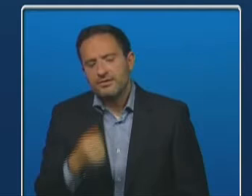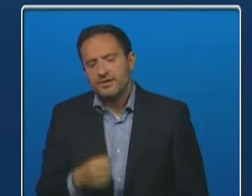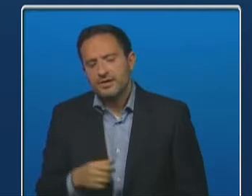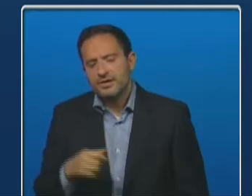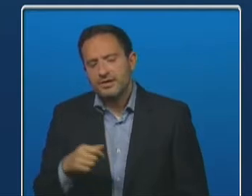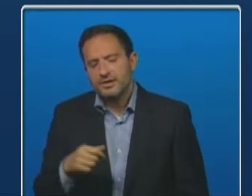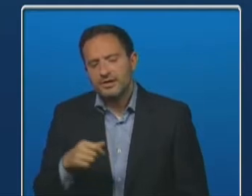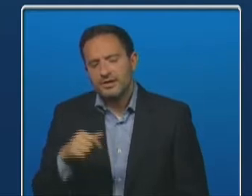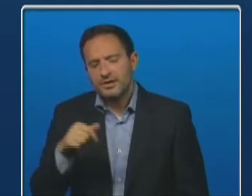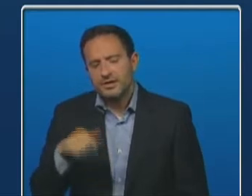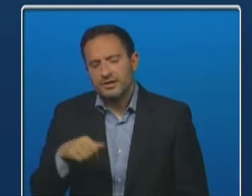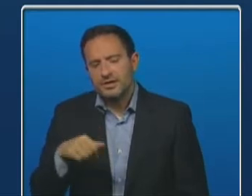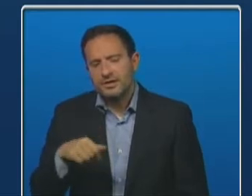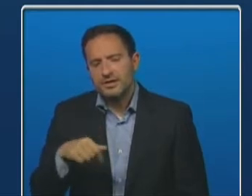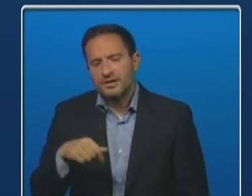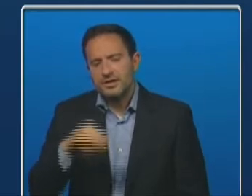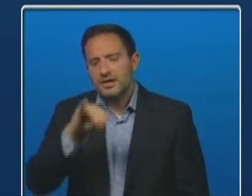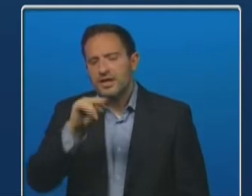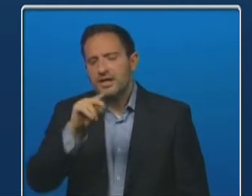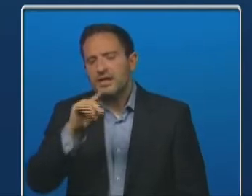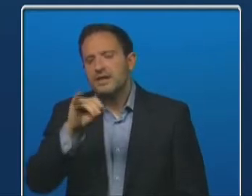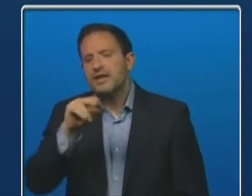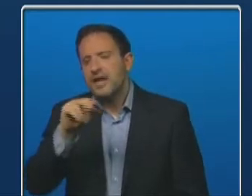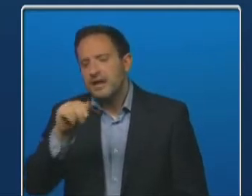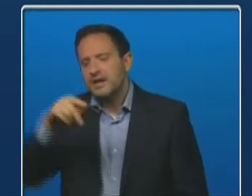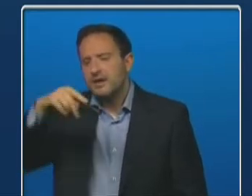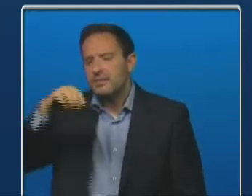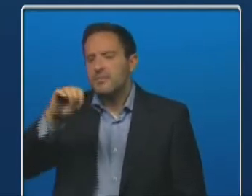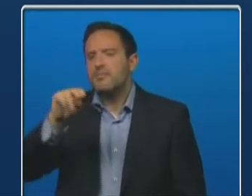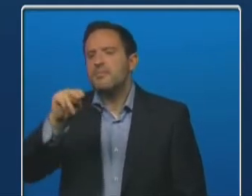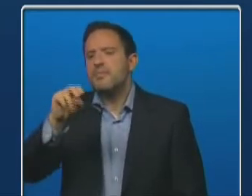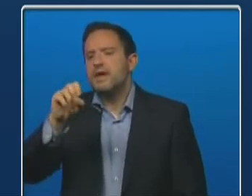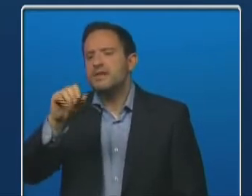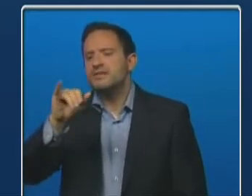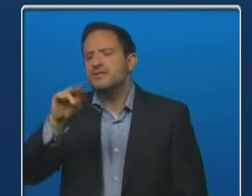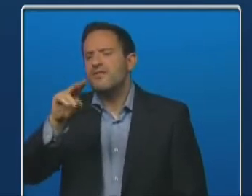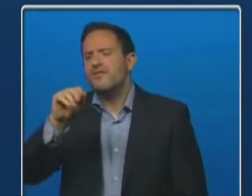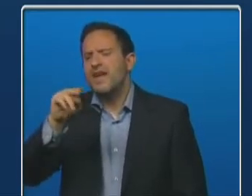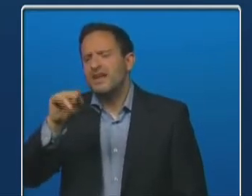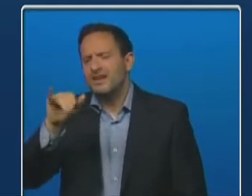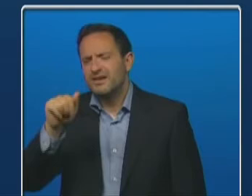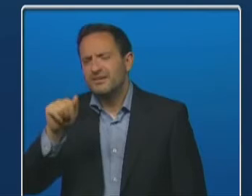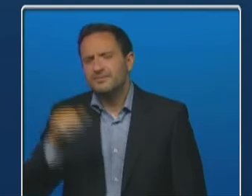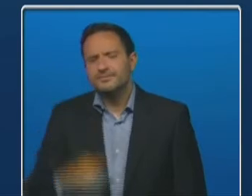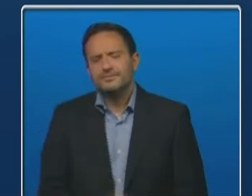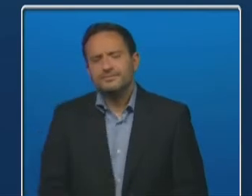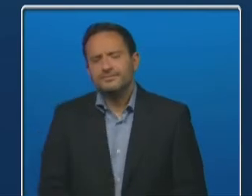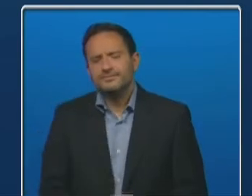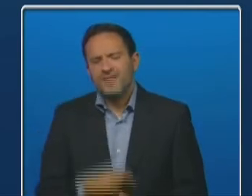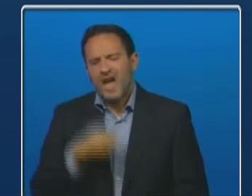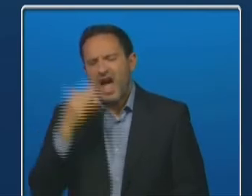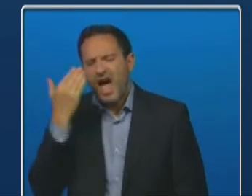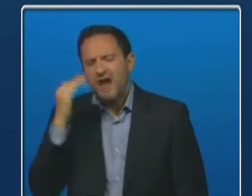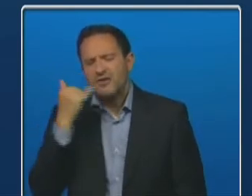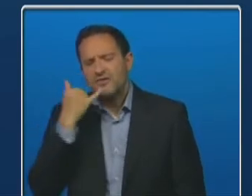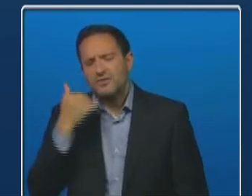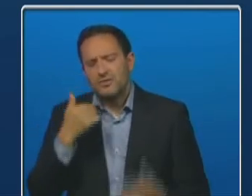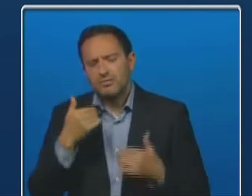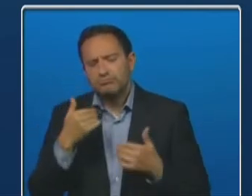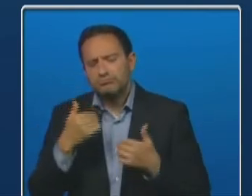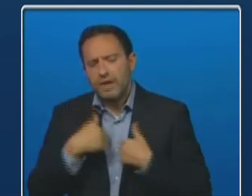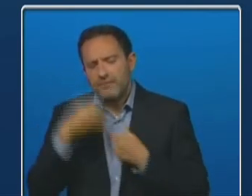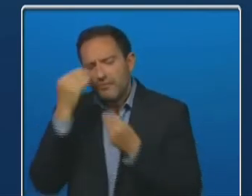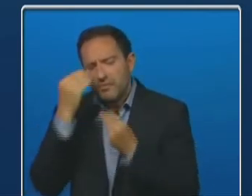Indiana, Pennsylvania, for what it is worth. Pennsylvania, I don't know what specifics you have for the Keystone State.